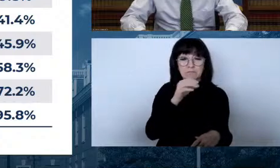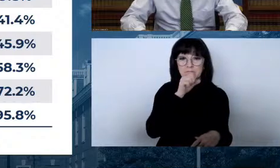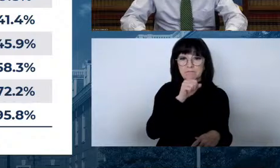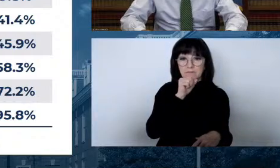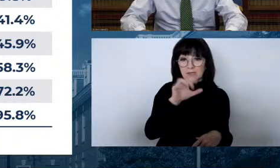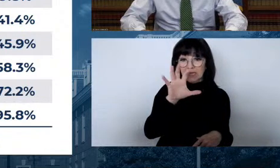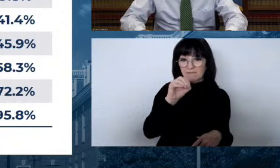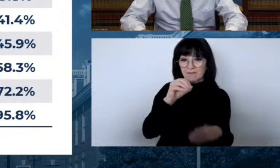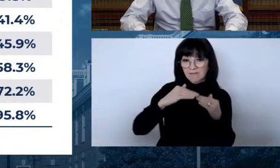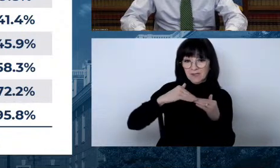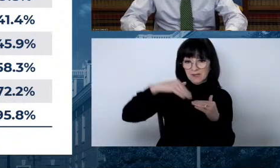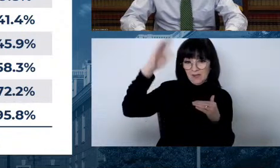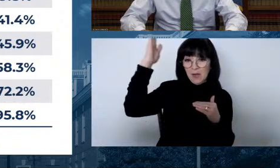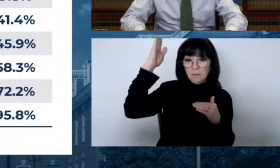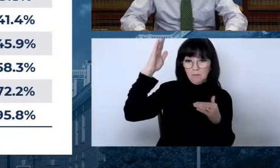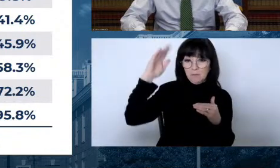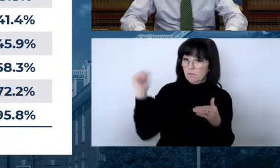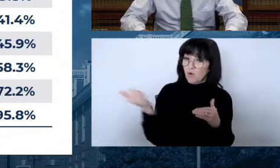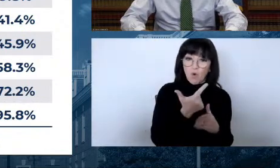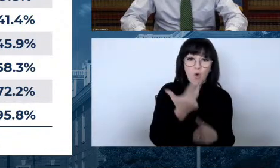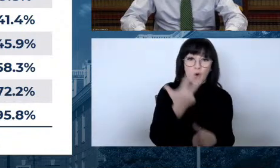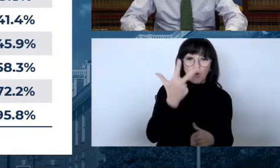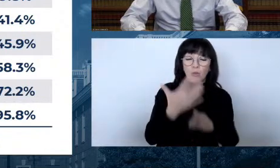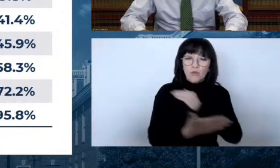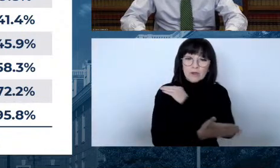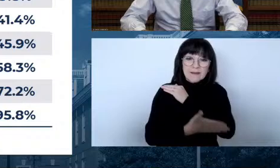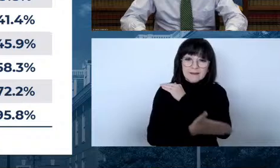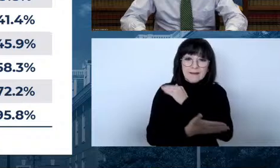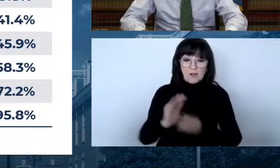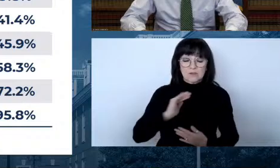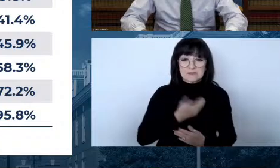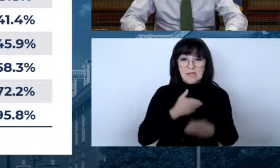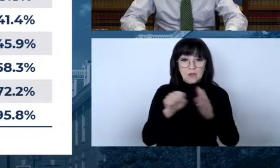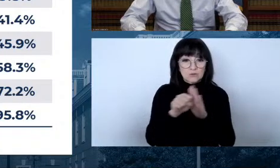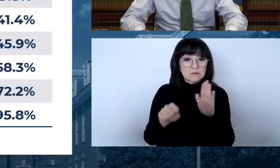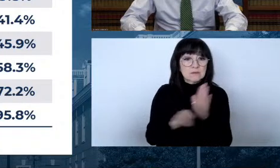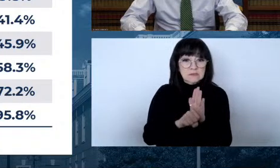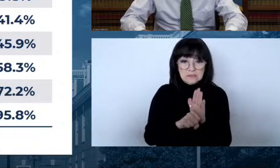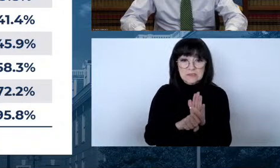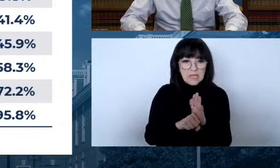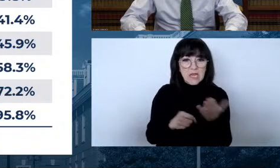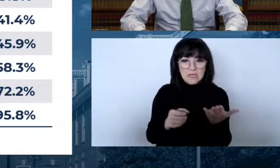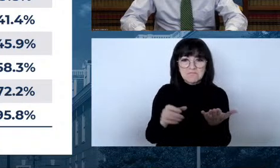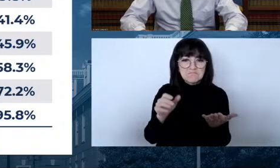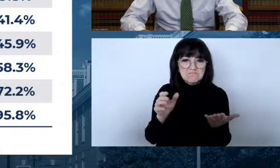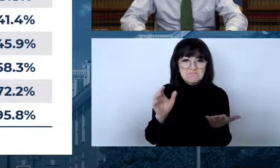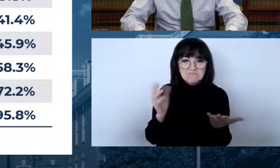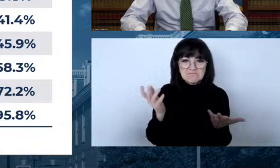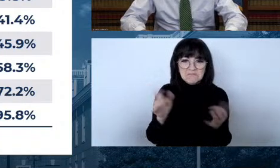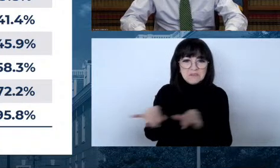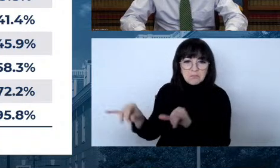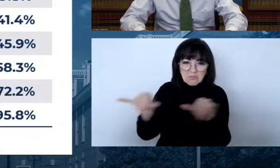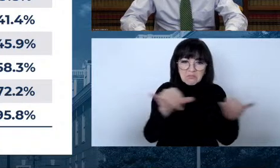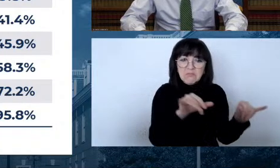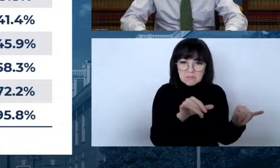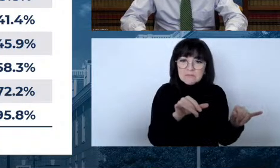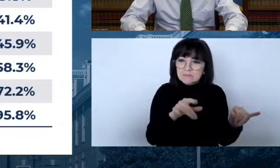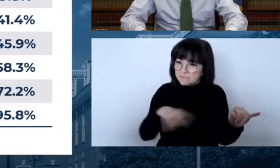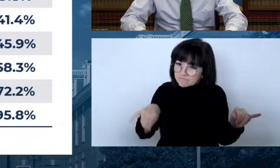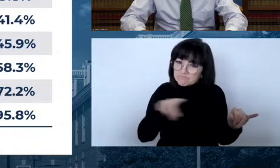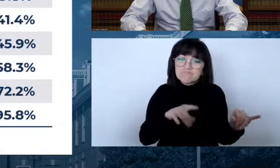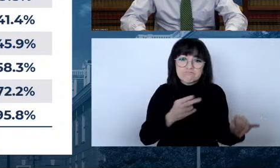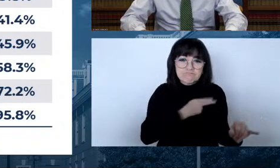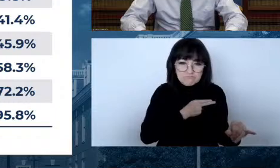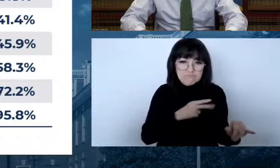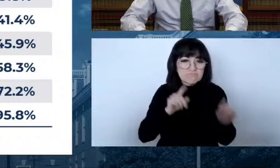and statewide, the numbers are pretty much the same. It's really those age groups, from the late